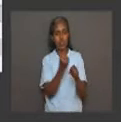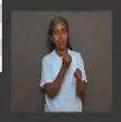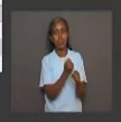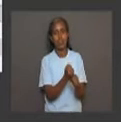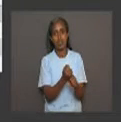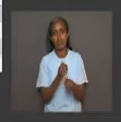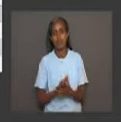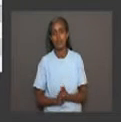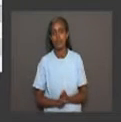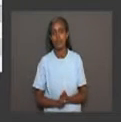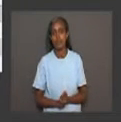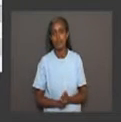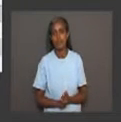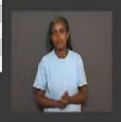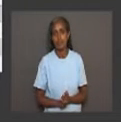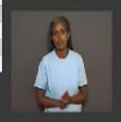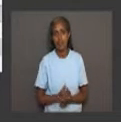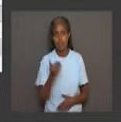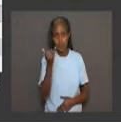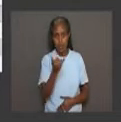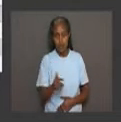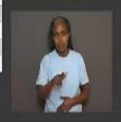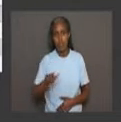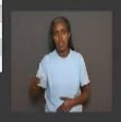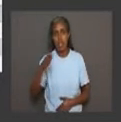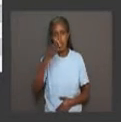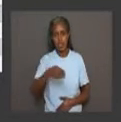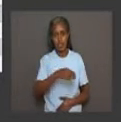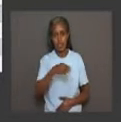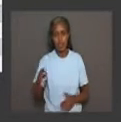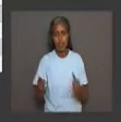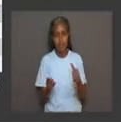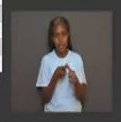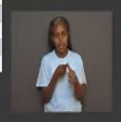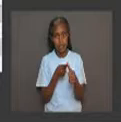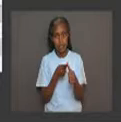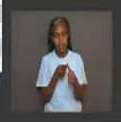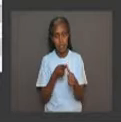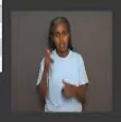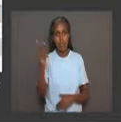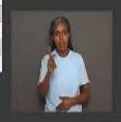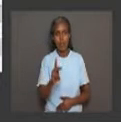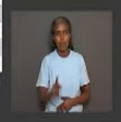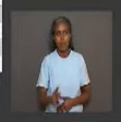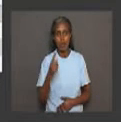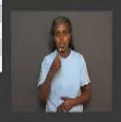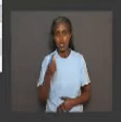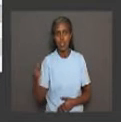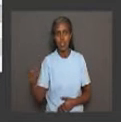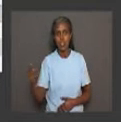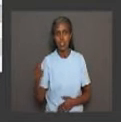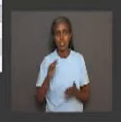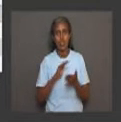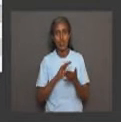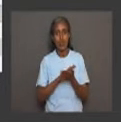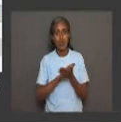construction. To draw a line graph, first plot each